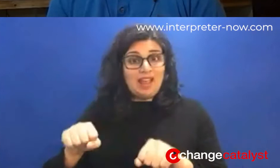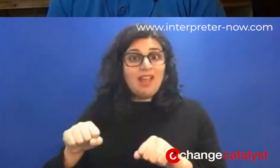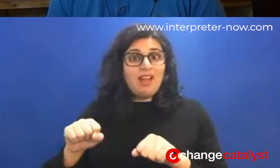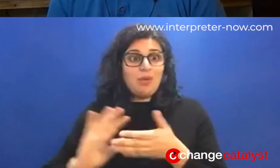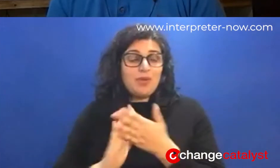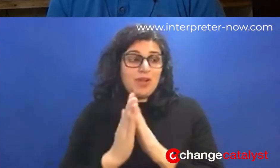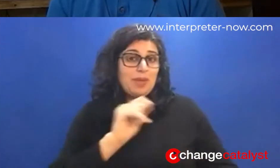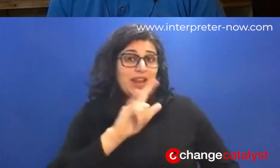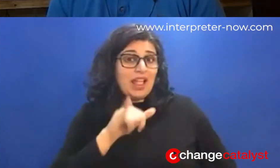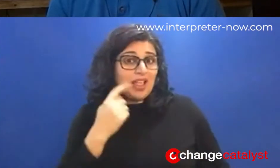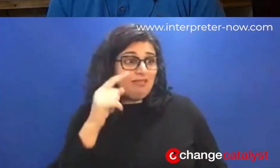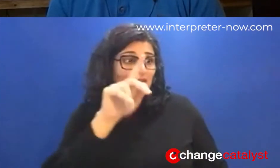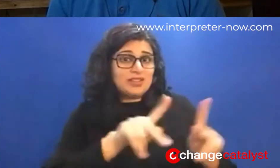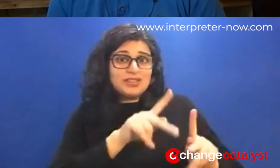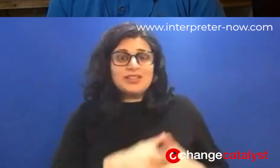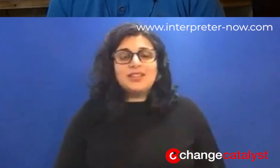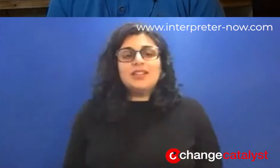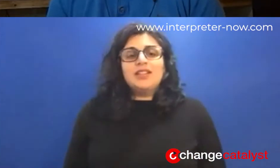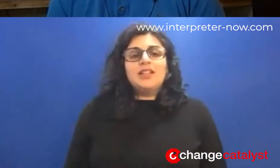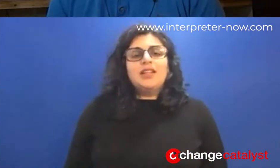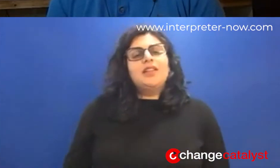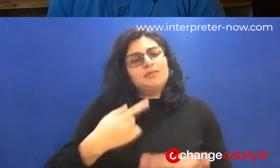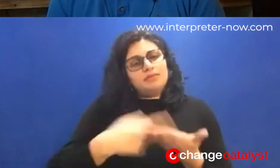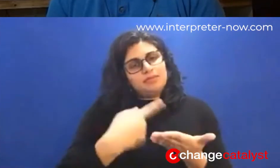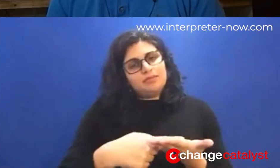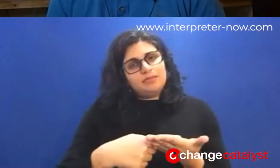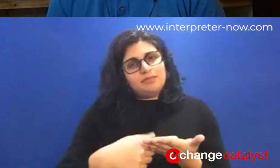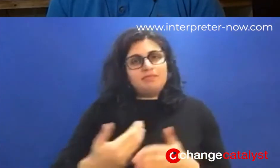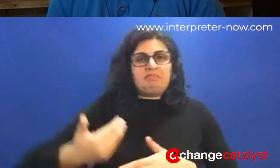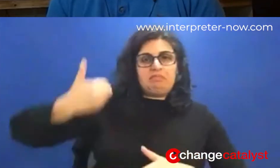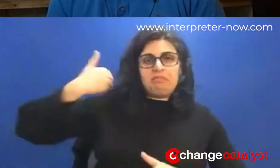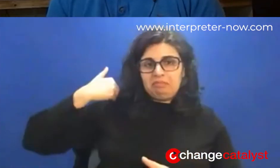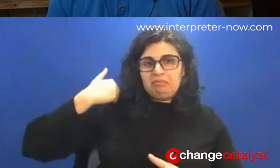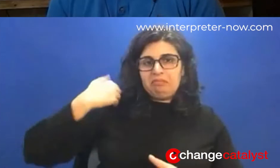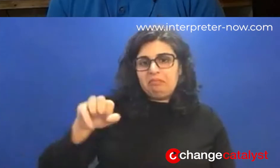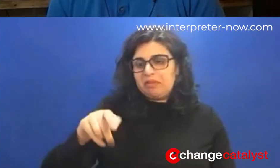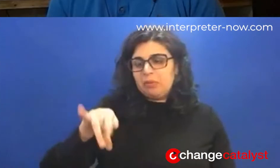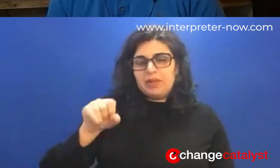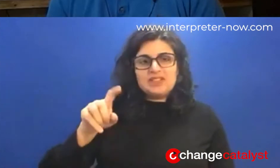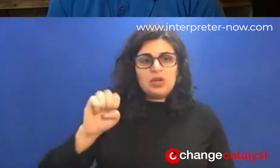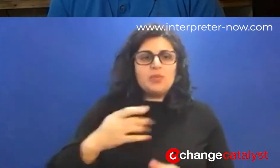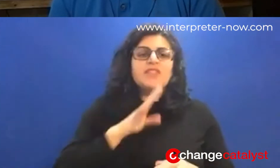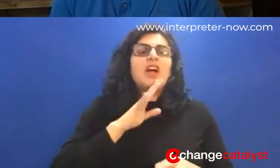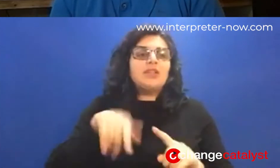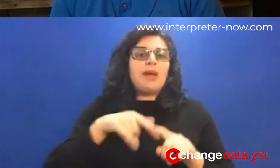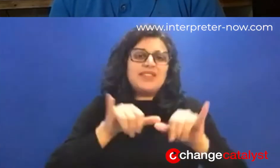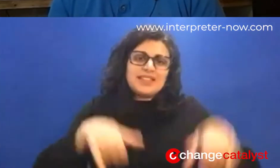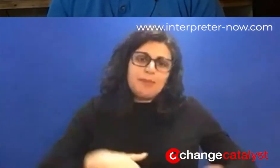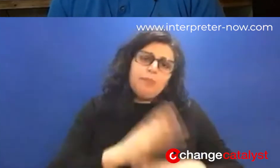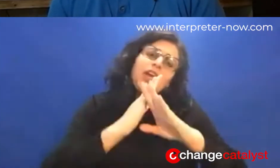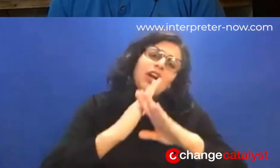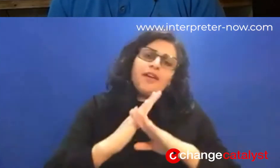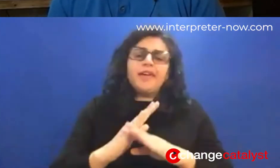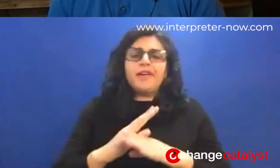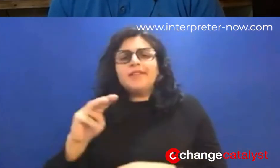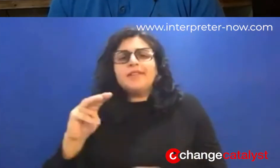So we've talked about some in past episodes. We've talked about systemic barriers and microaggressions and biases, but I want